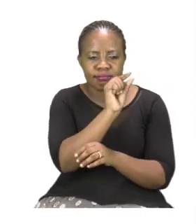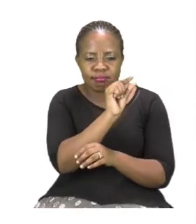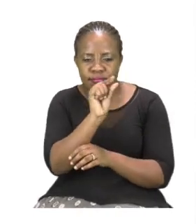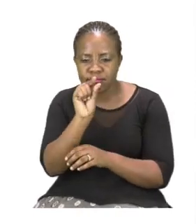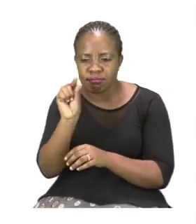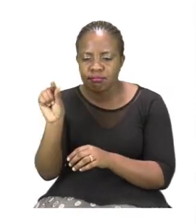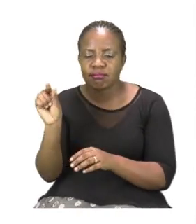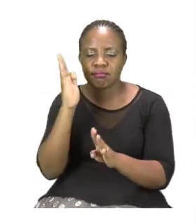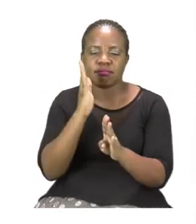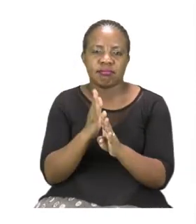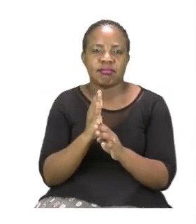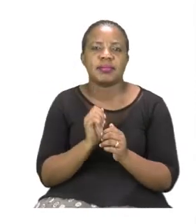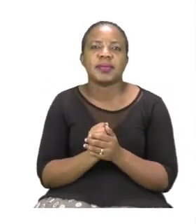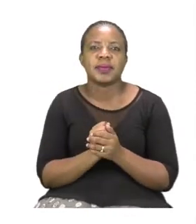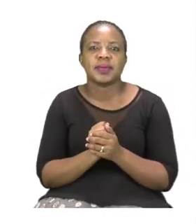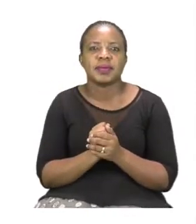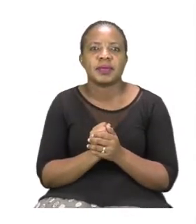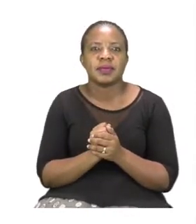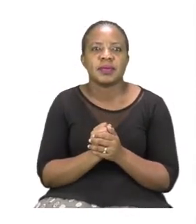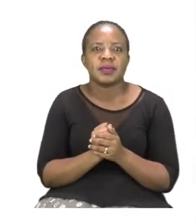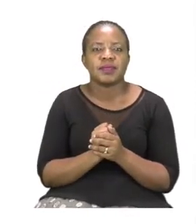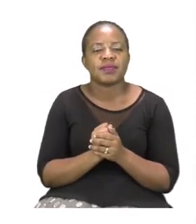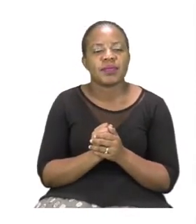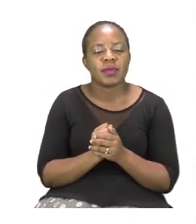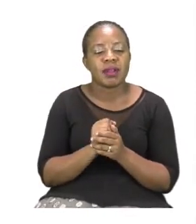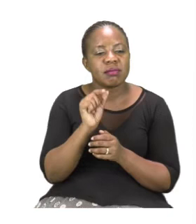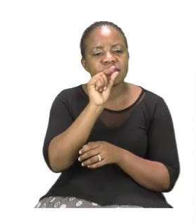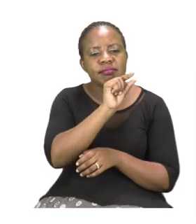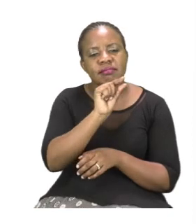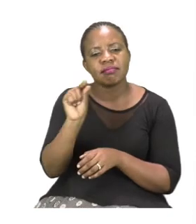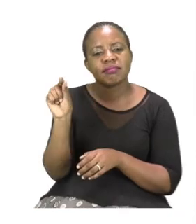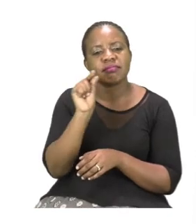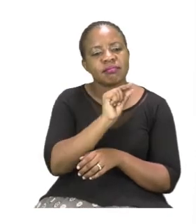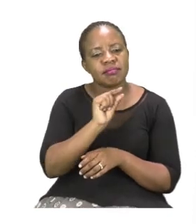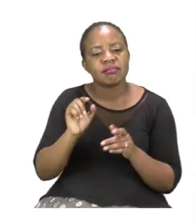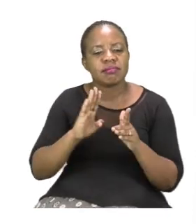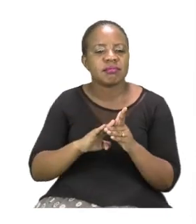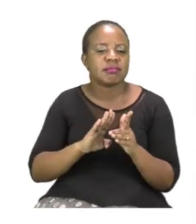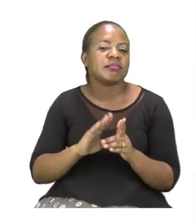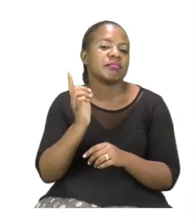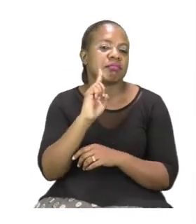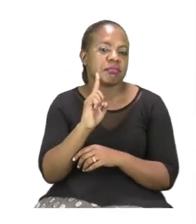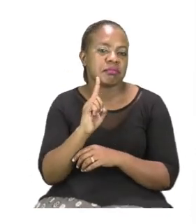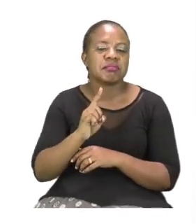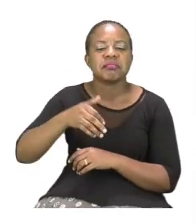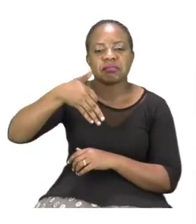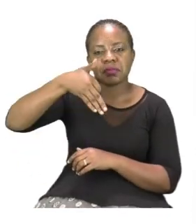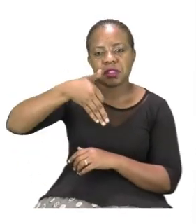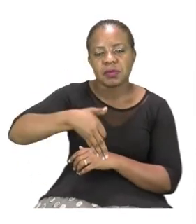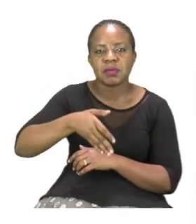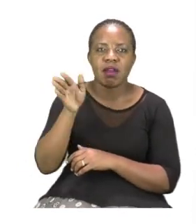Today's sentences are all about the Namibian flag. Now, if